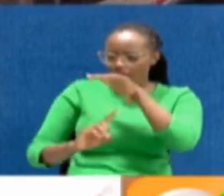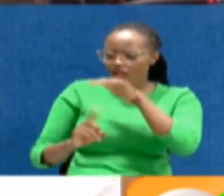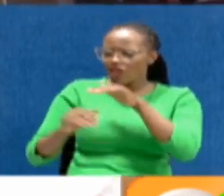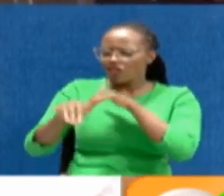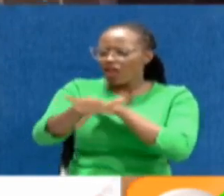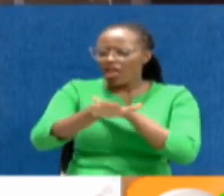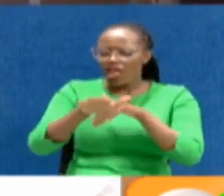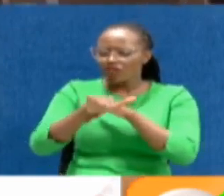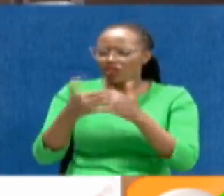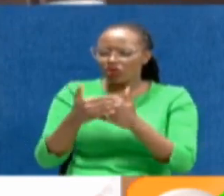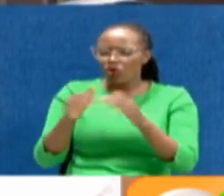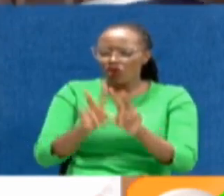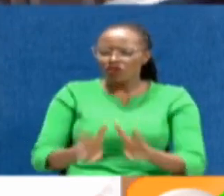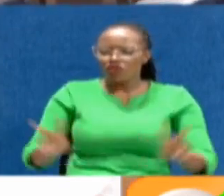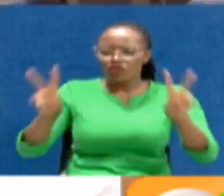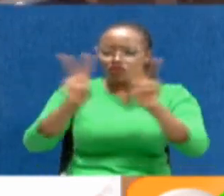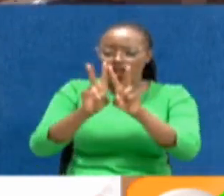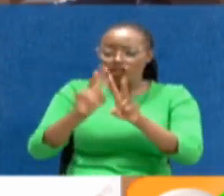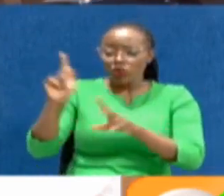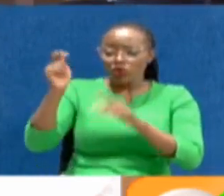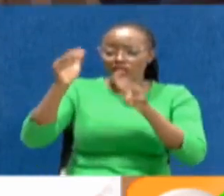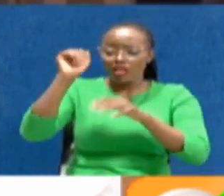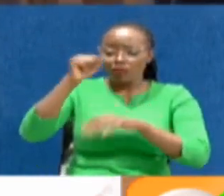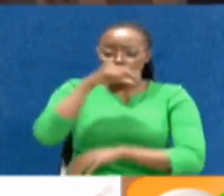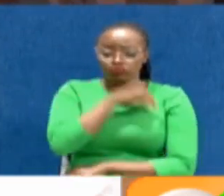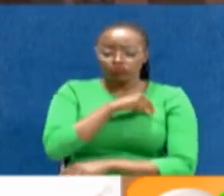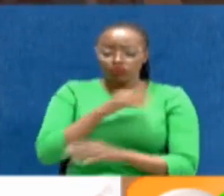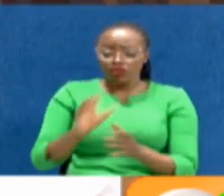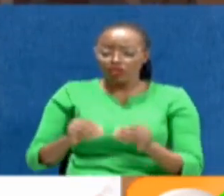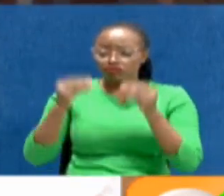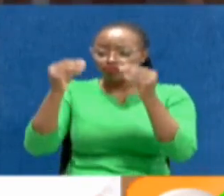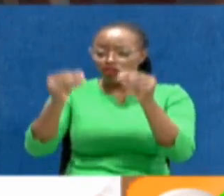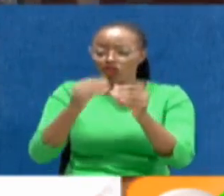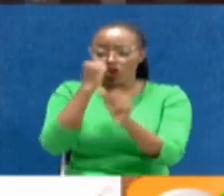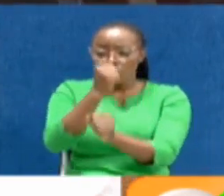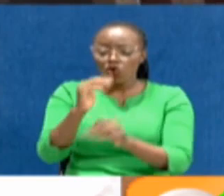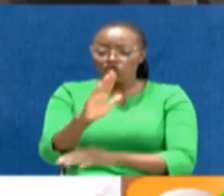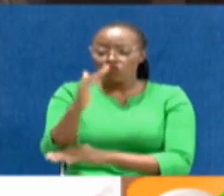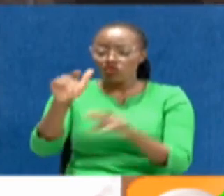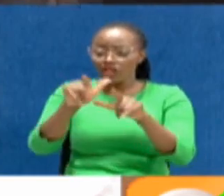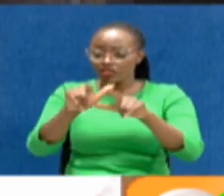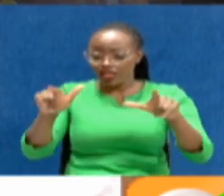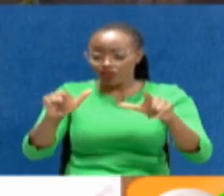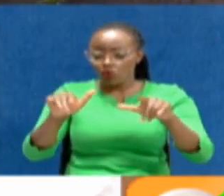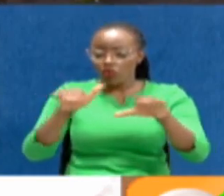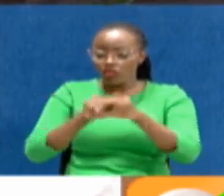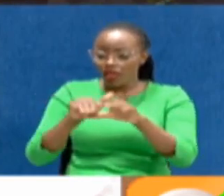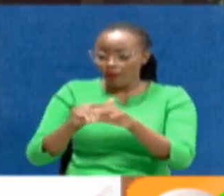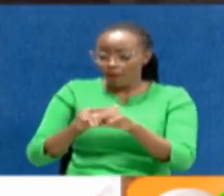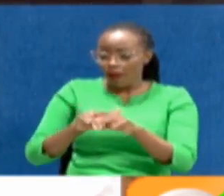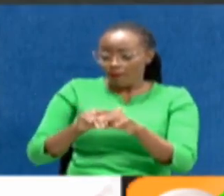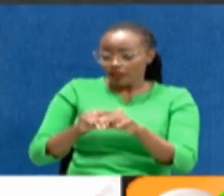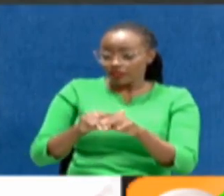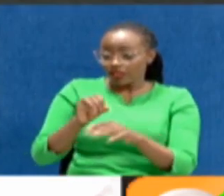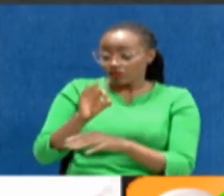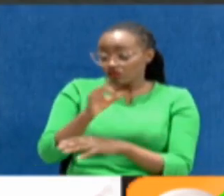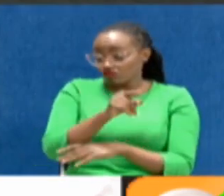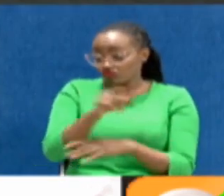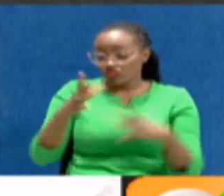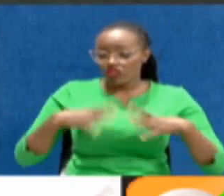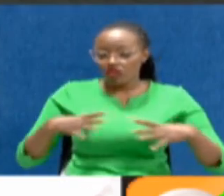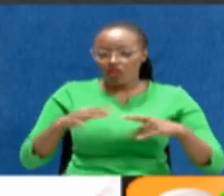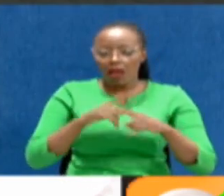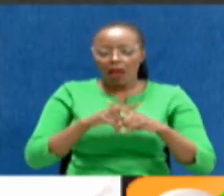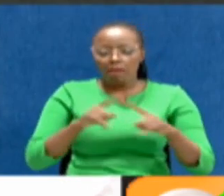or social value Kenyans would benefit from the allocation of the Ngong Forest land to members of the armed forces. But